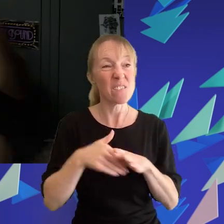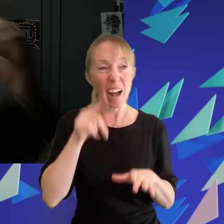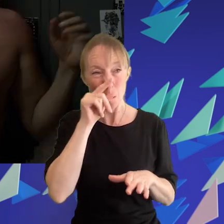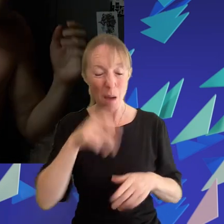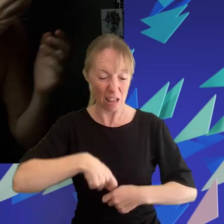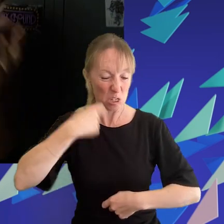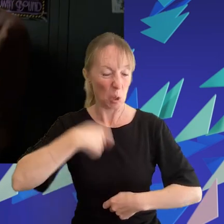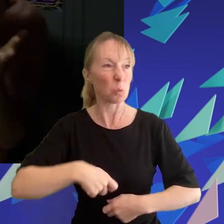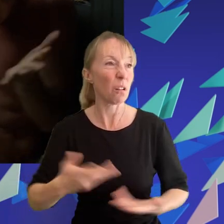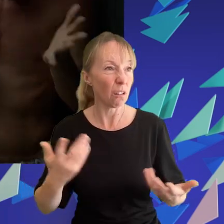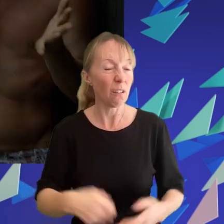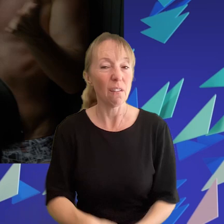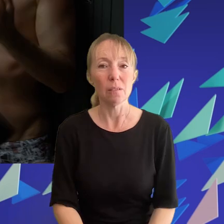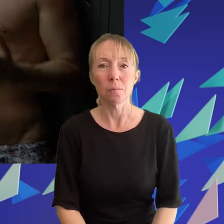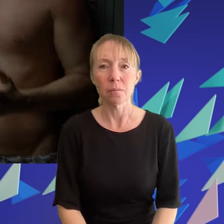man?